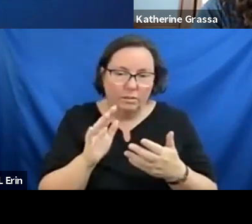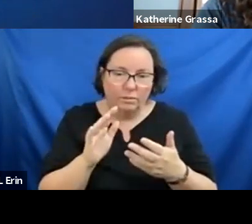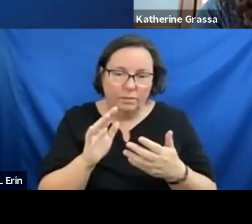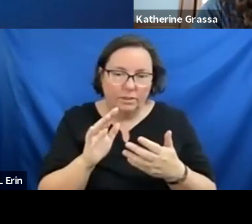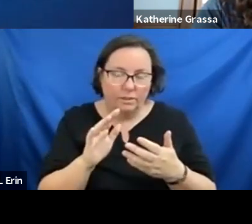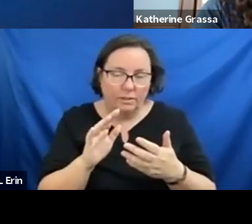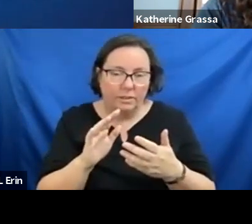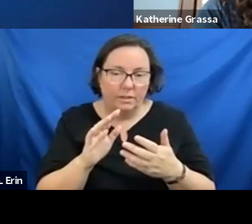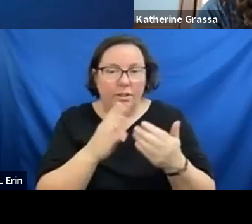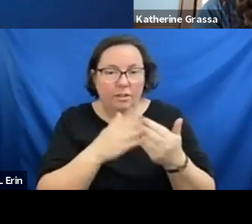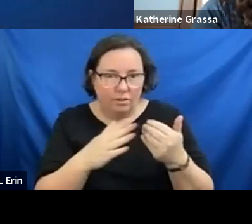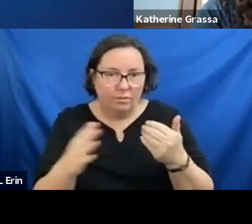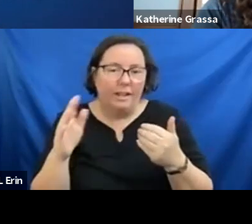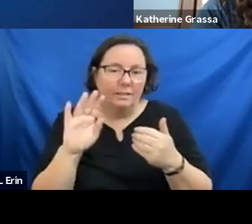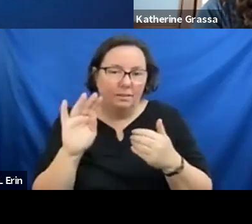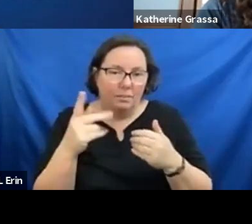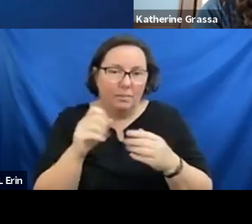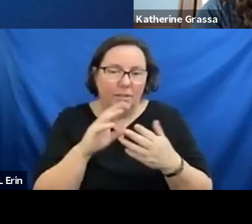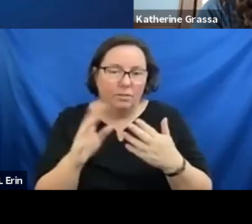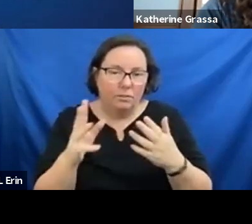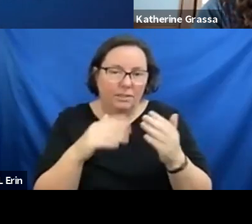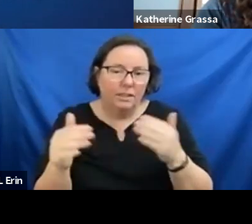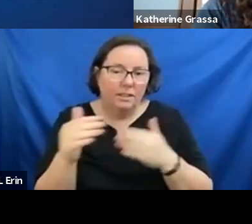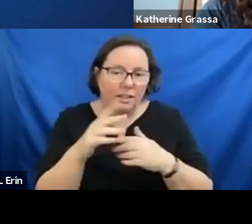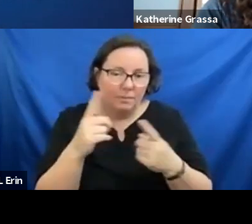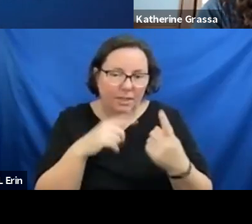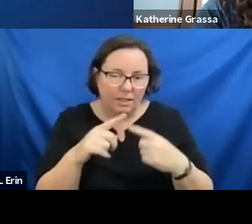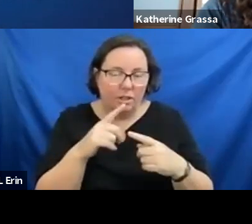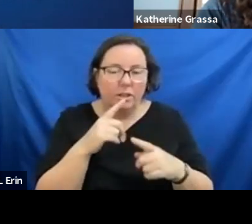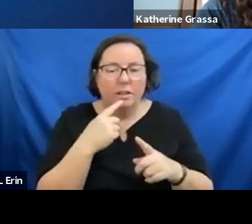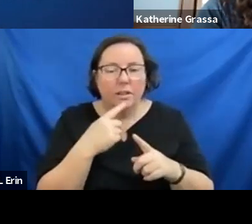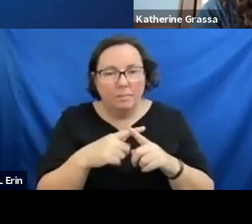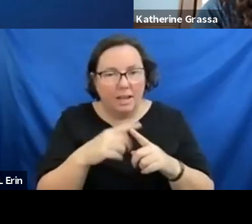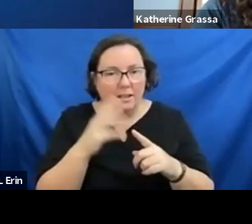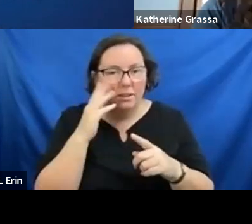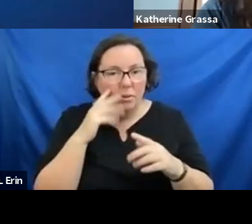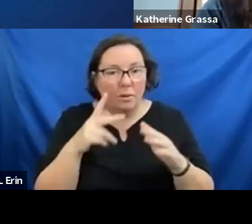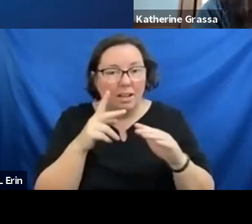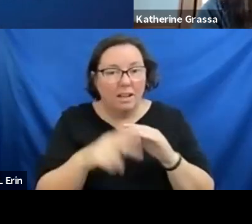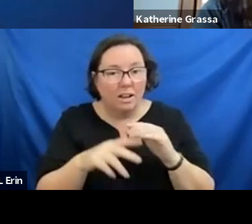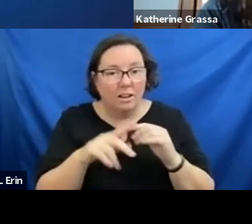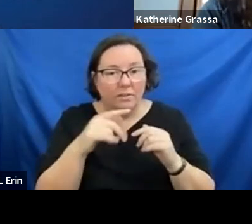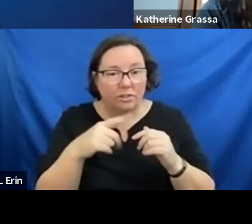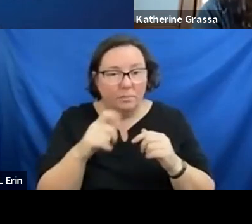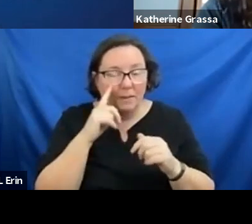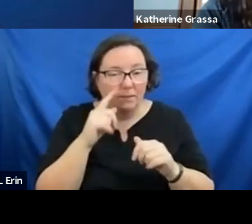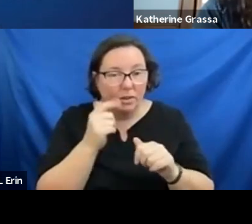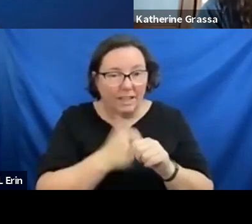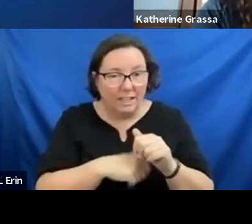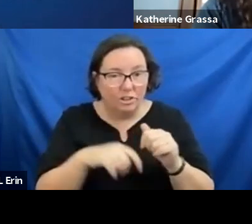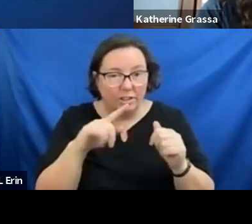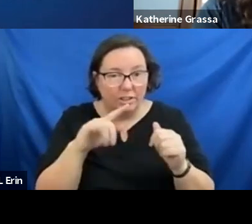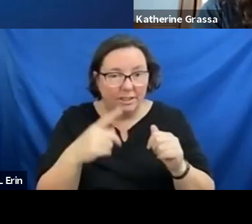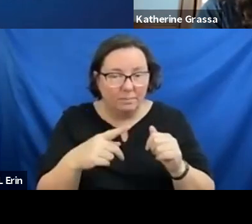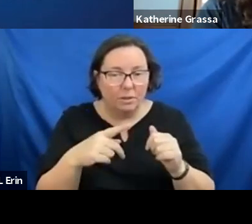BPS students in the coming year. Also, knowing the cutoff GPA for each zip code may help us to understand how